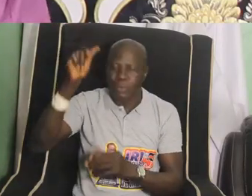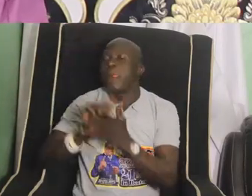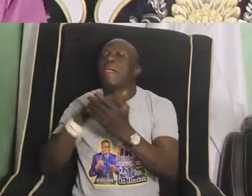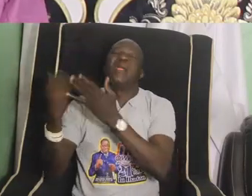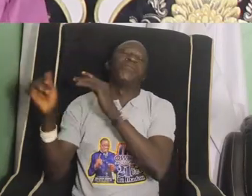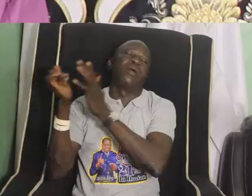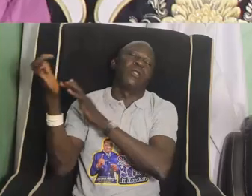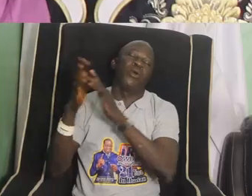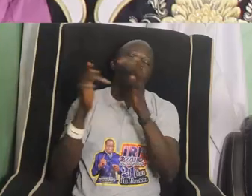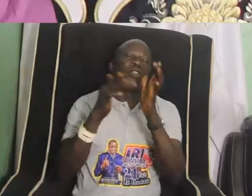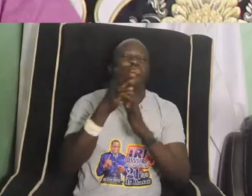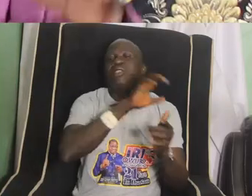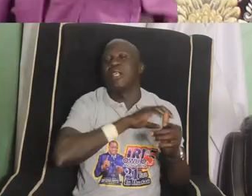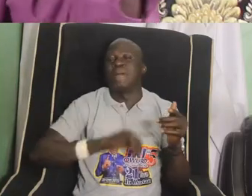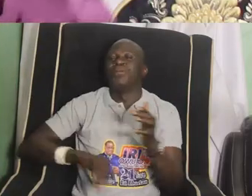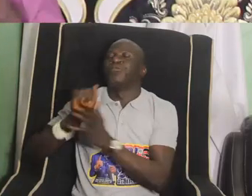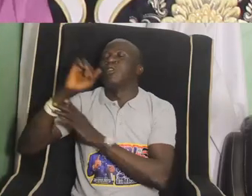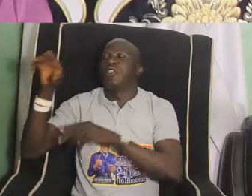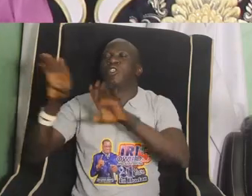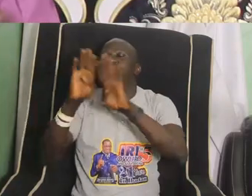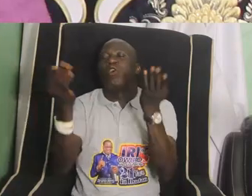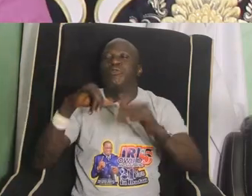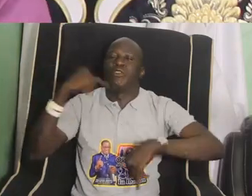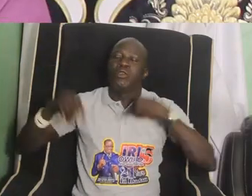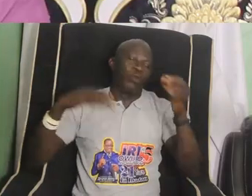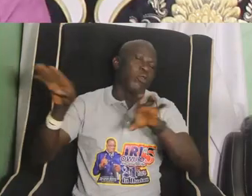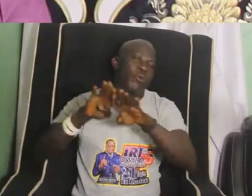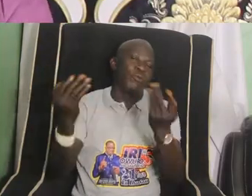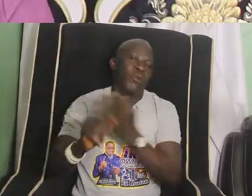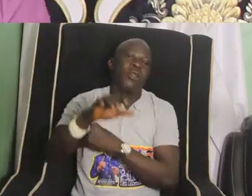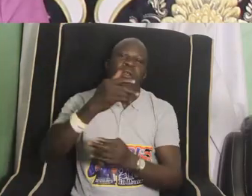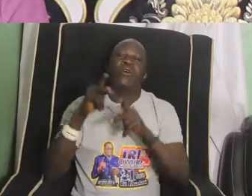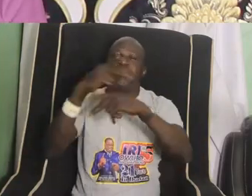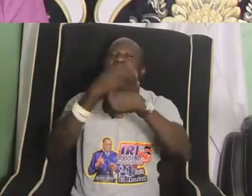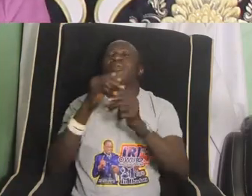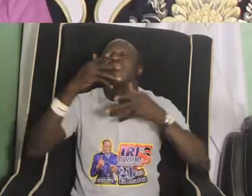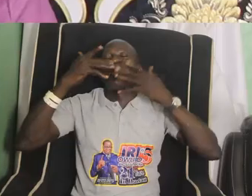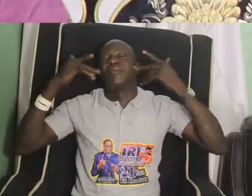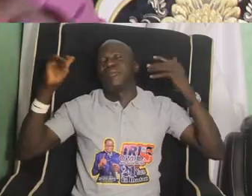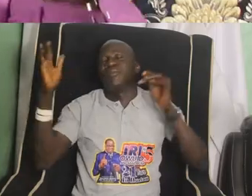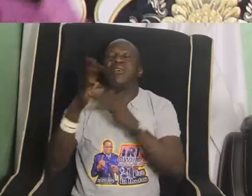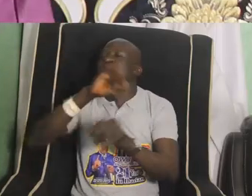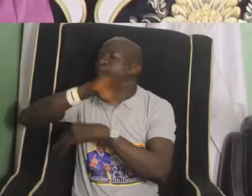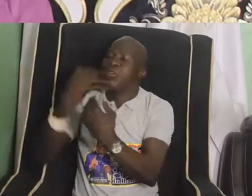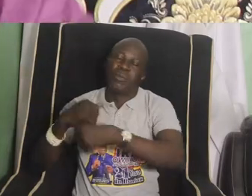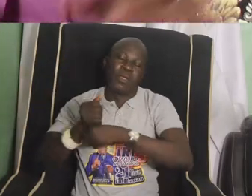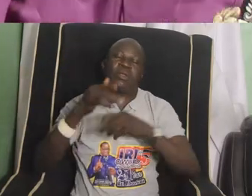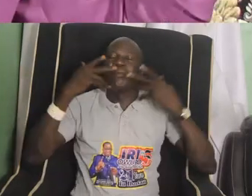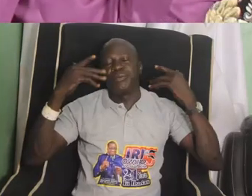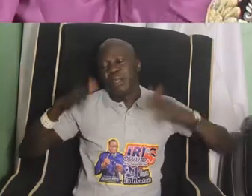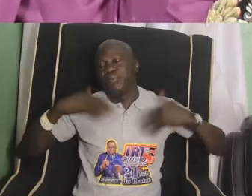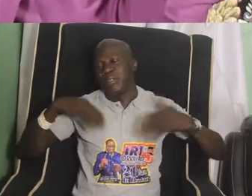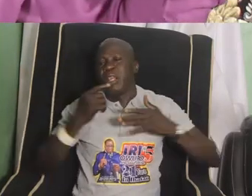long time, in the name of Jesus Christ of Nazareth, that door of joy will come for you. God will make you laugh joyfully. God will